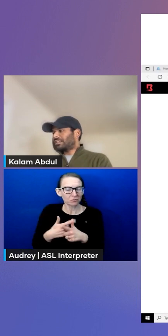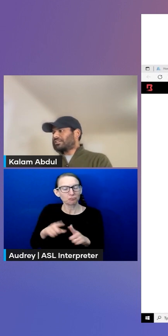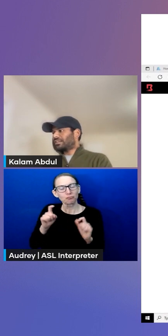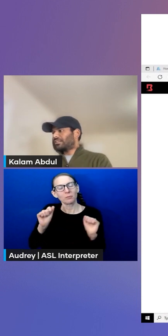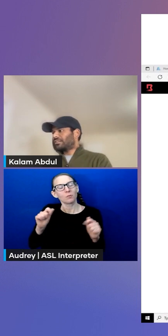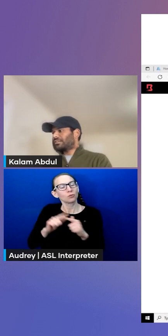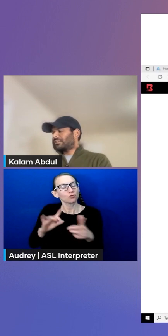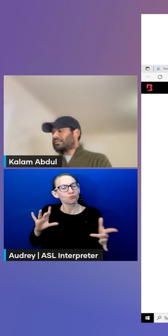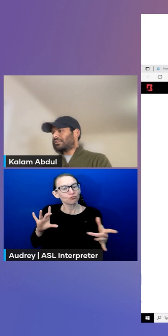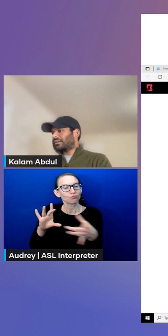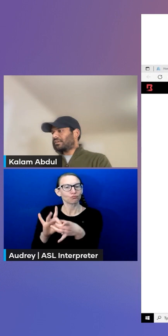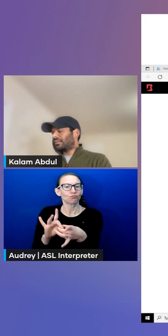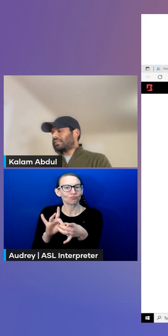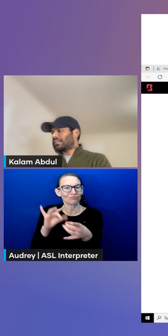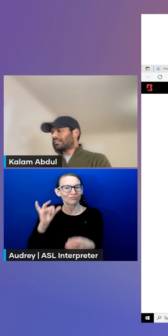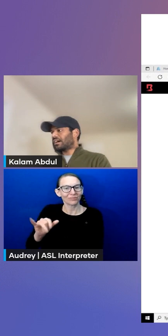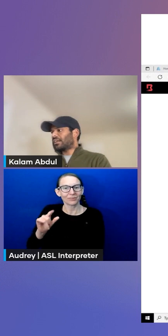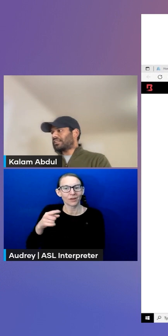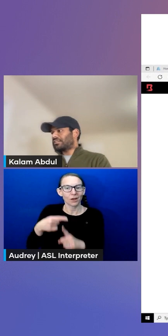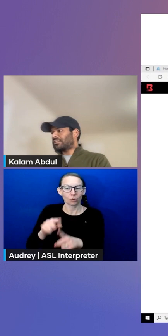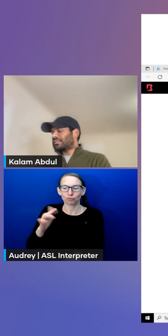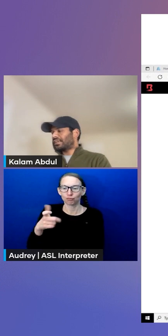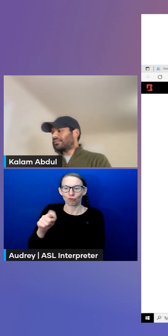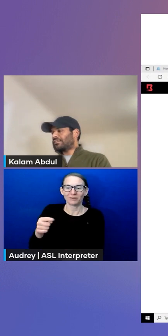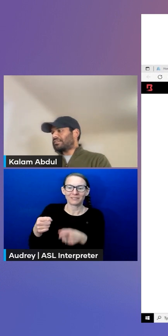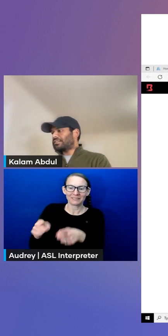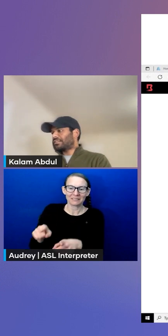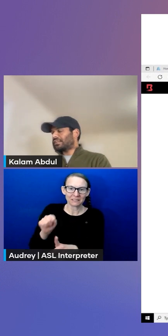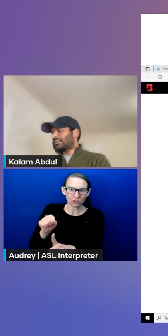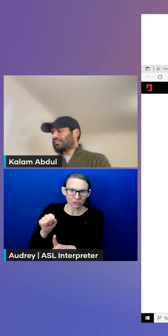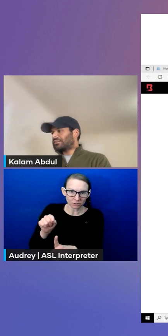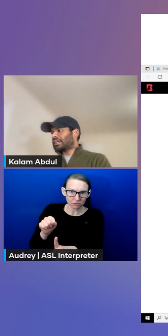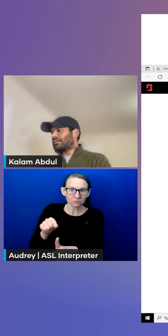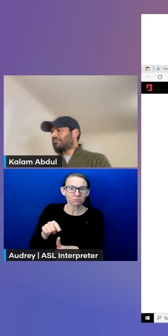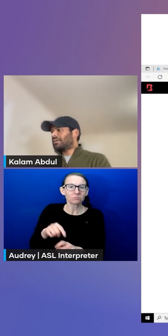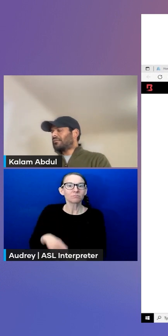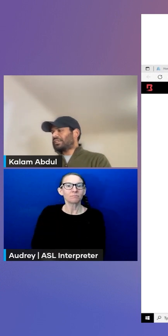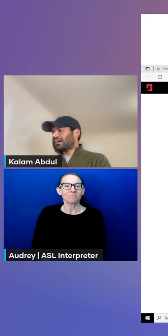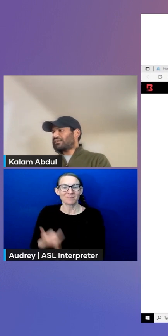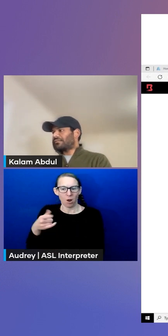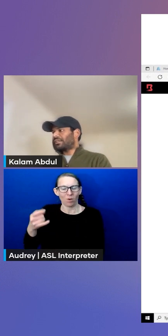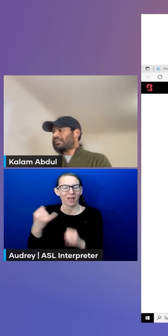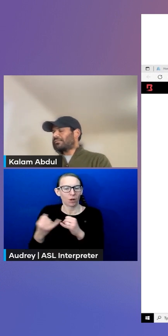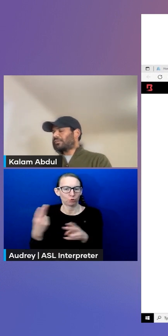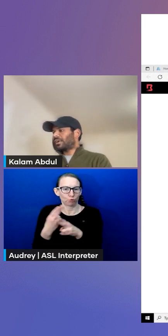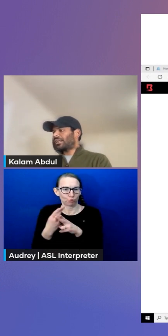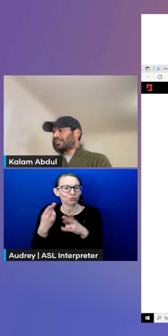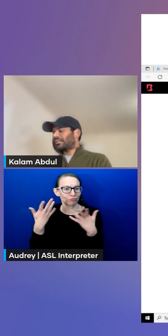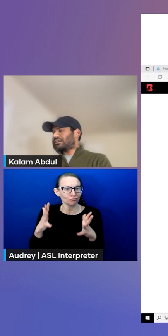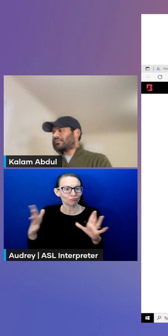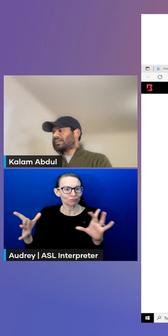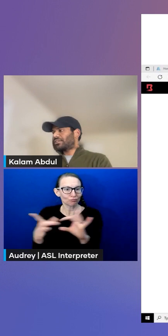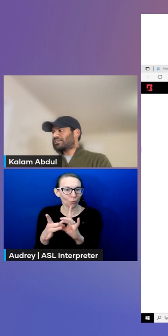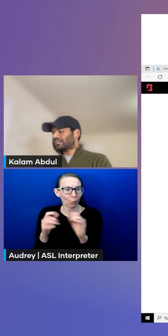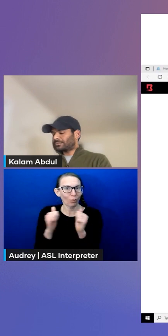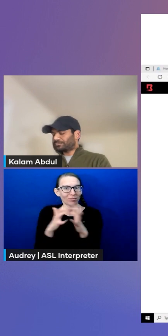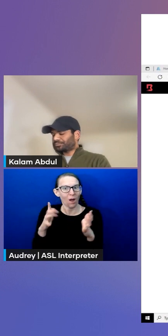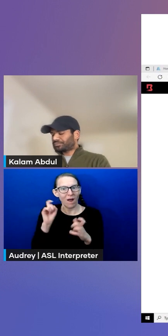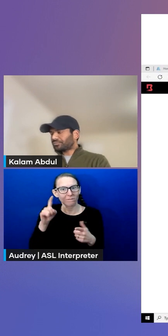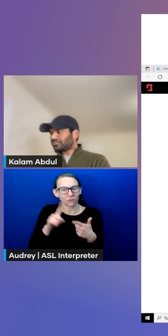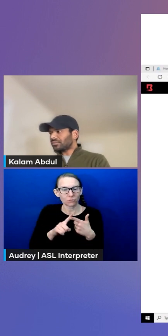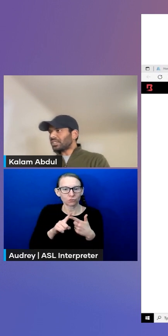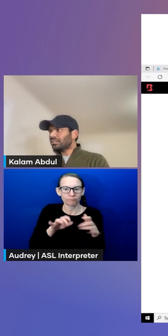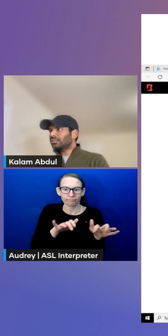target instance. That's the target instance that end user is connected to now without even providing any sort of credentials.